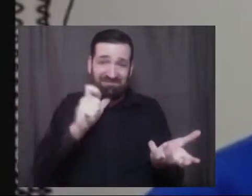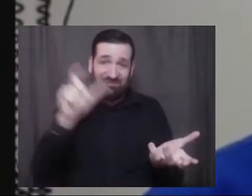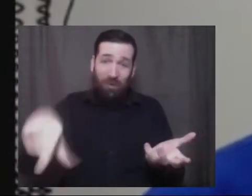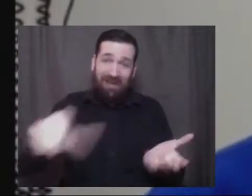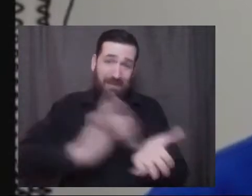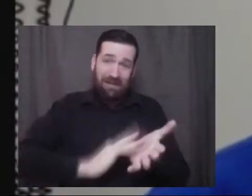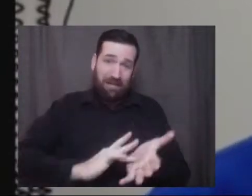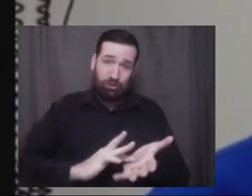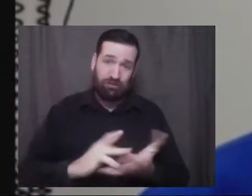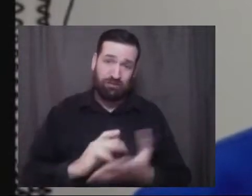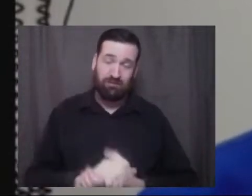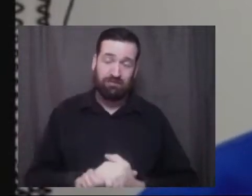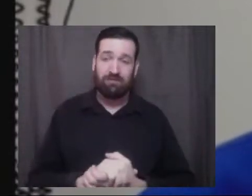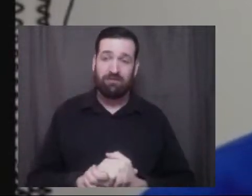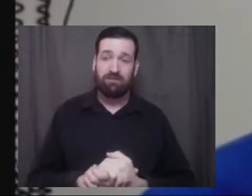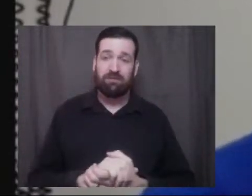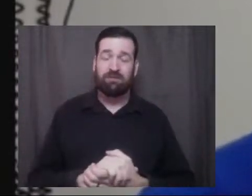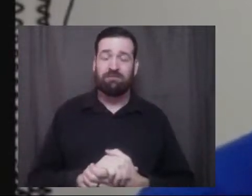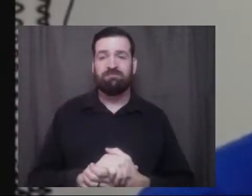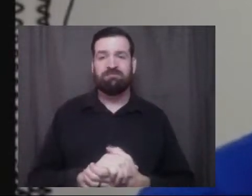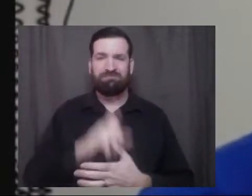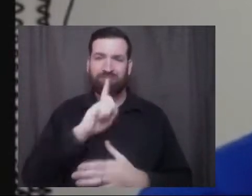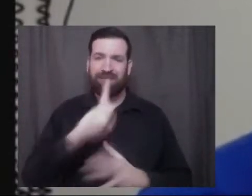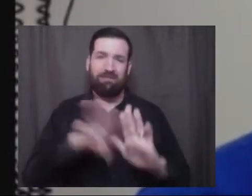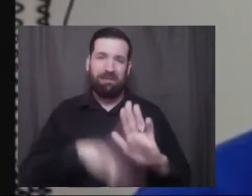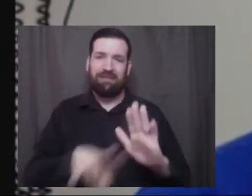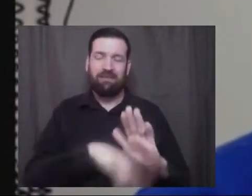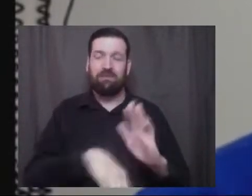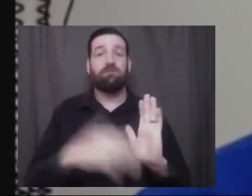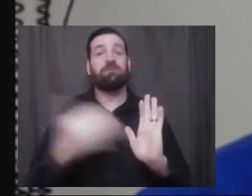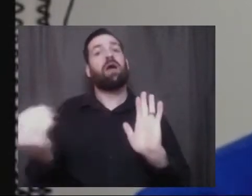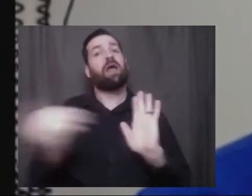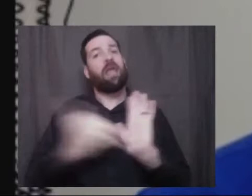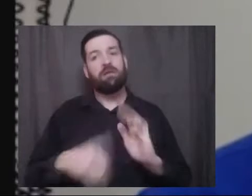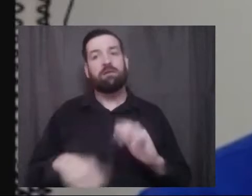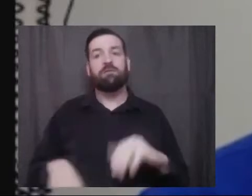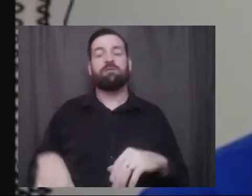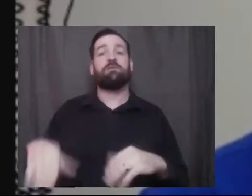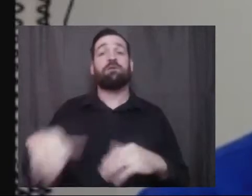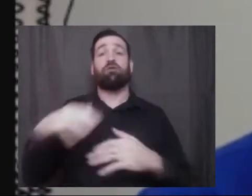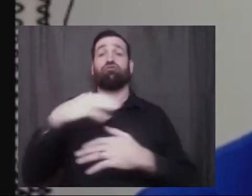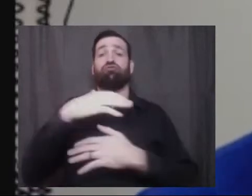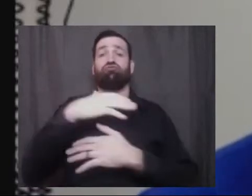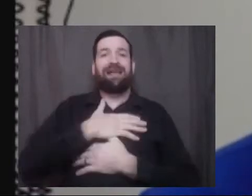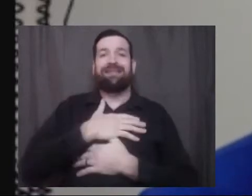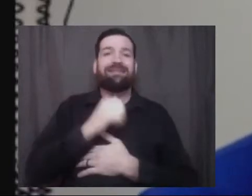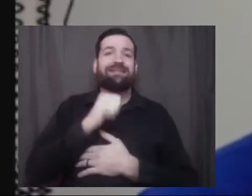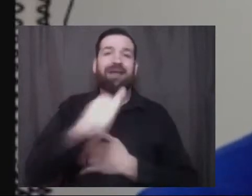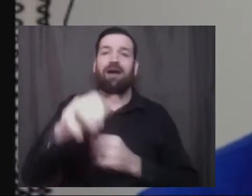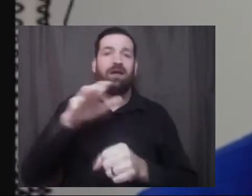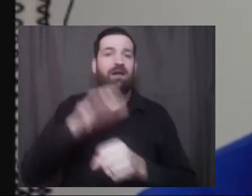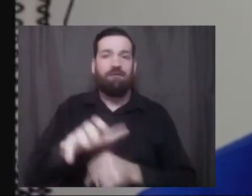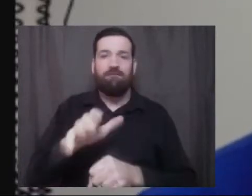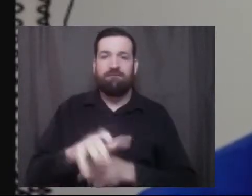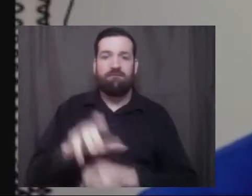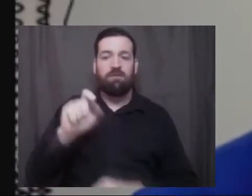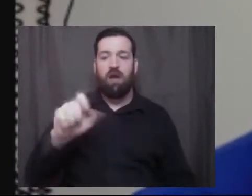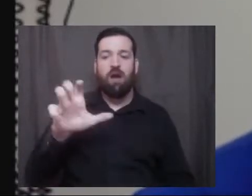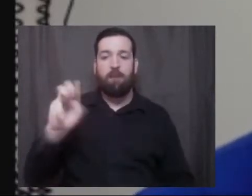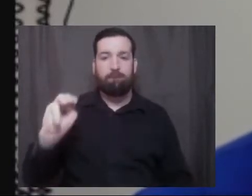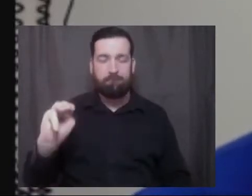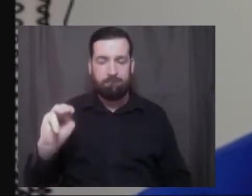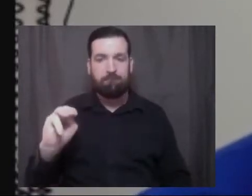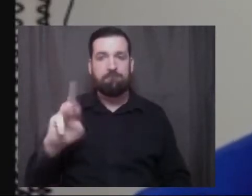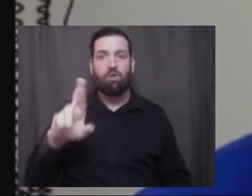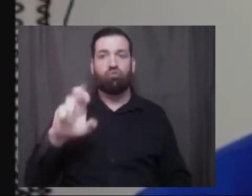So those are kind of the really basic ones. Again, if they go to restisnotenough.com, there's a couple of quick